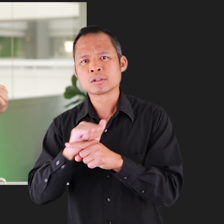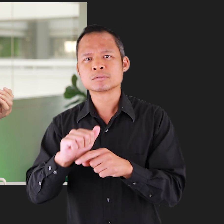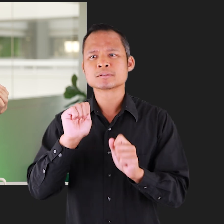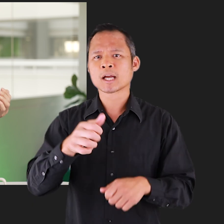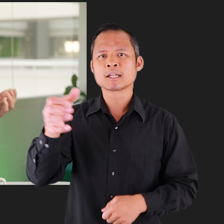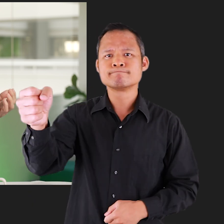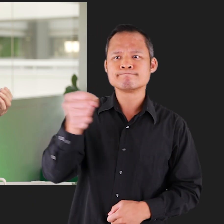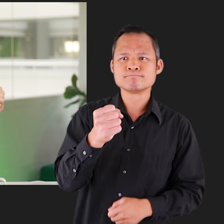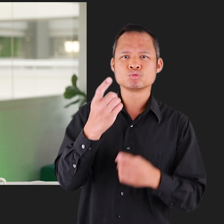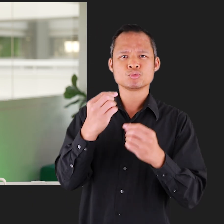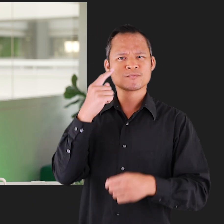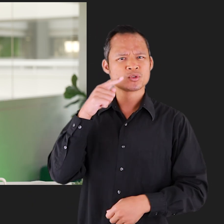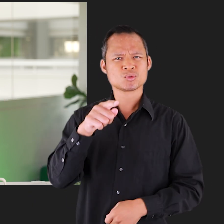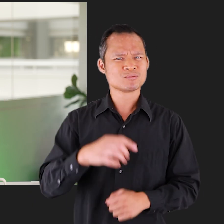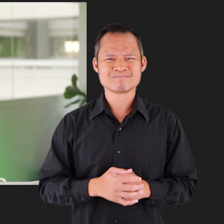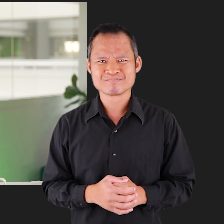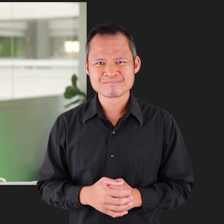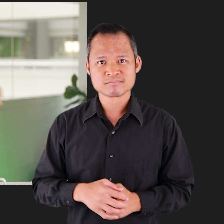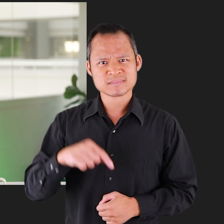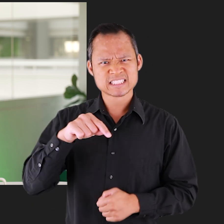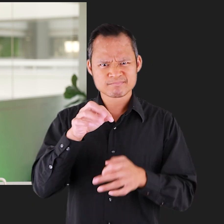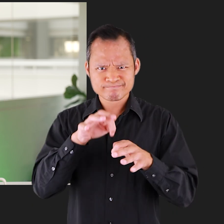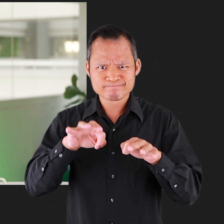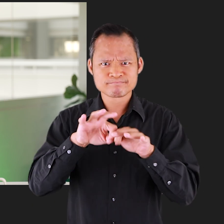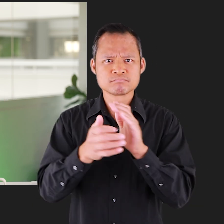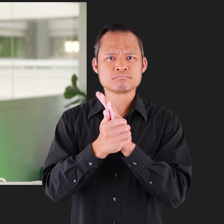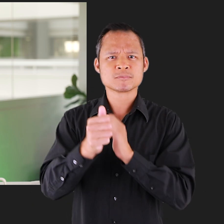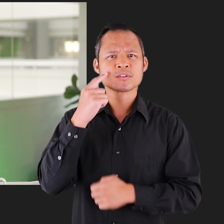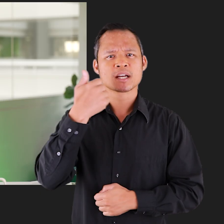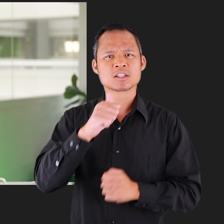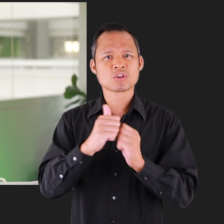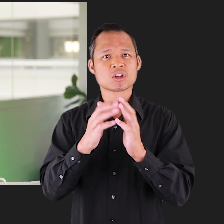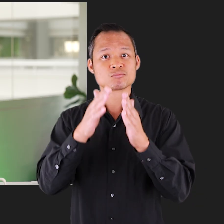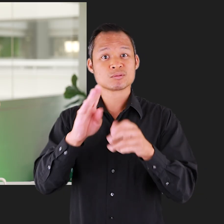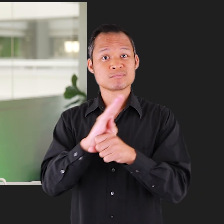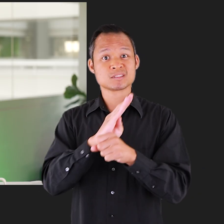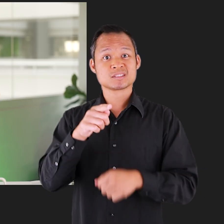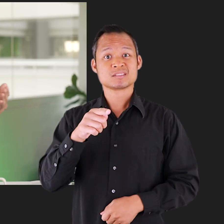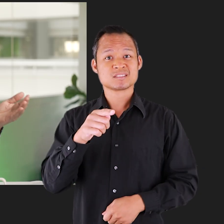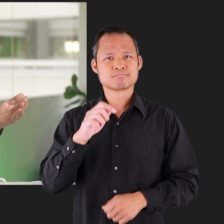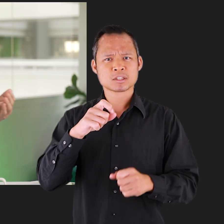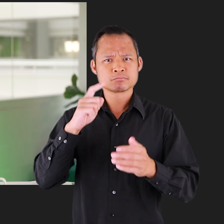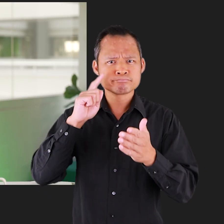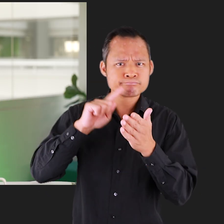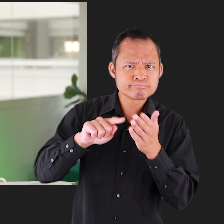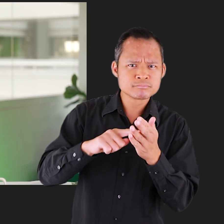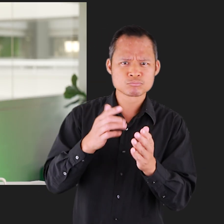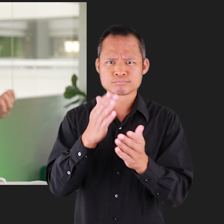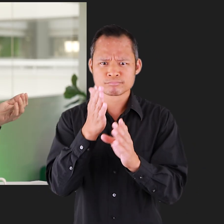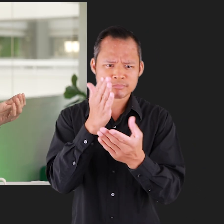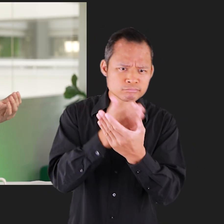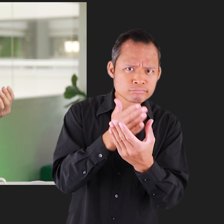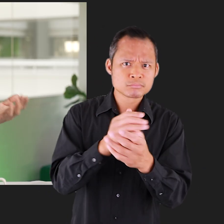get someone else to do for you. Doing a cash flow is an essential tool for any entrepreneur. Don't confuse this with doing accounting or bookkeeping